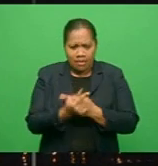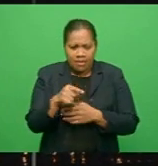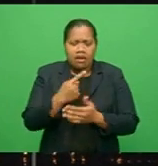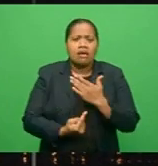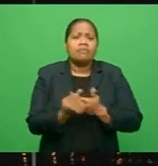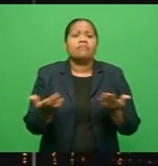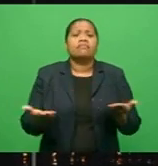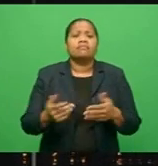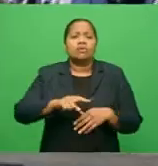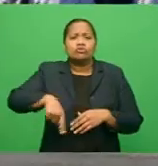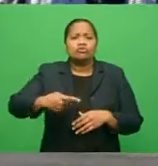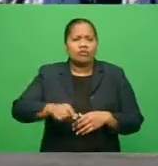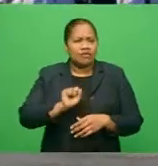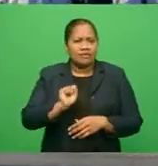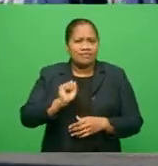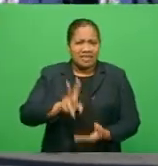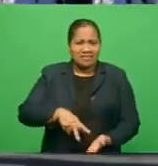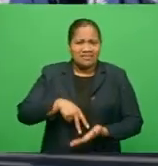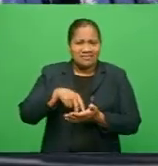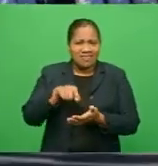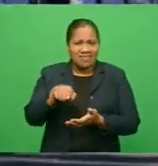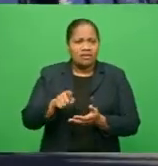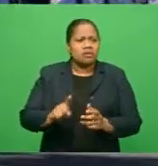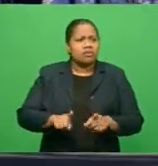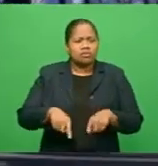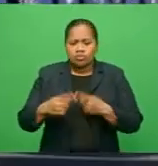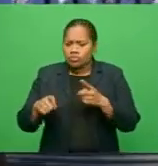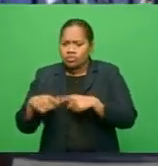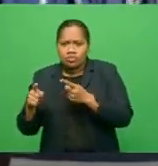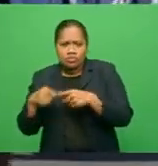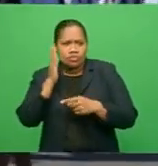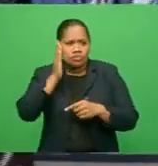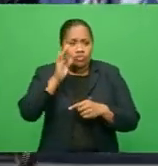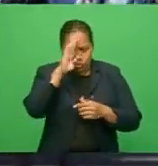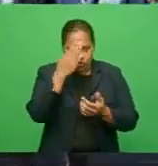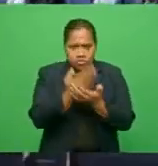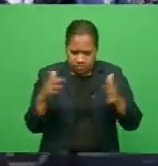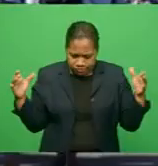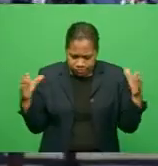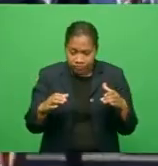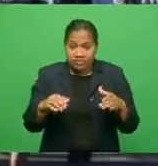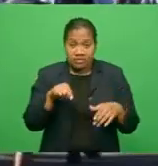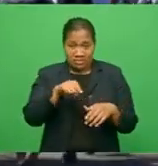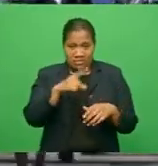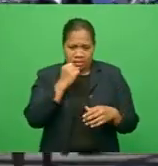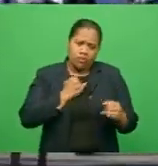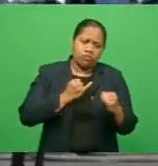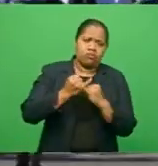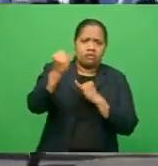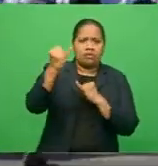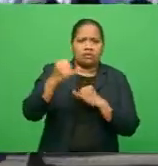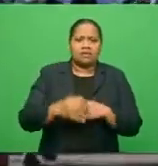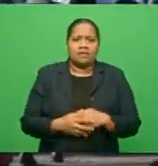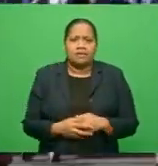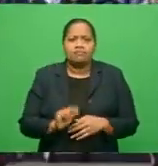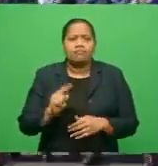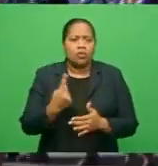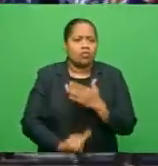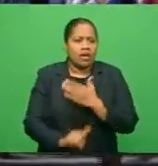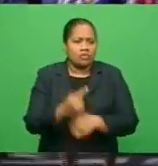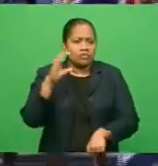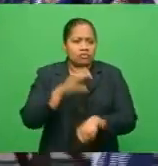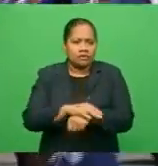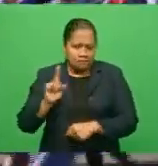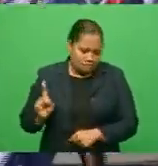bus stand between students of different schools. Police say the situation could have worsened and turned into a brawl, but they stepped in with